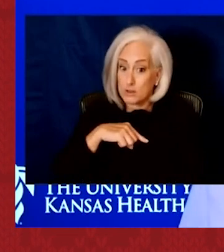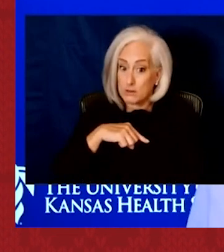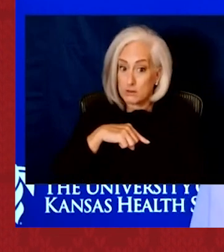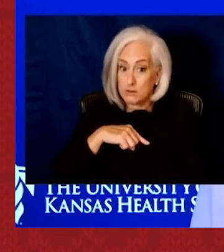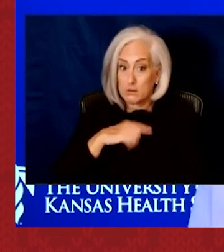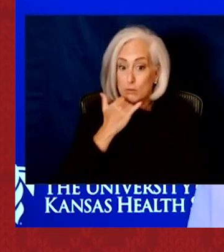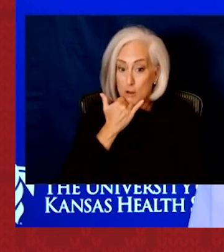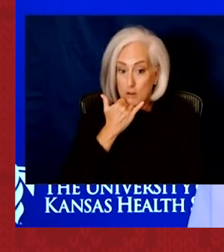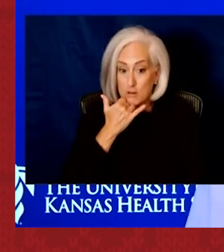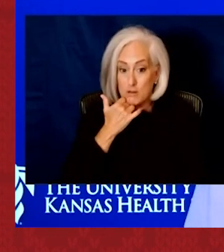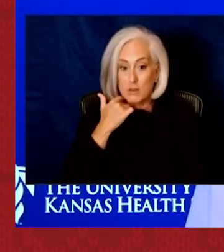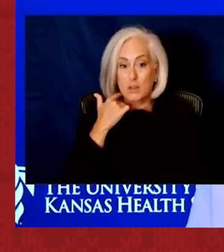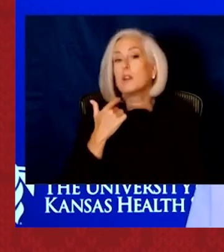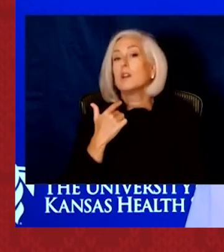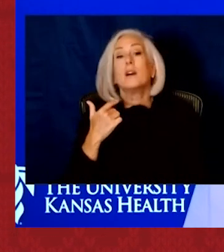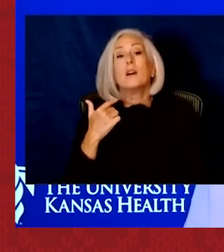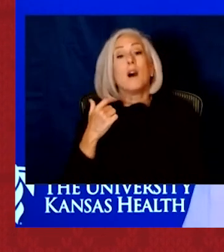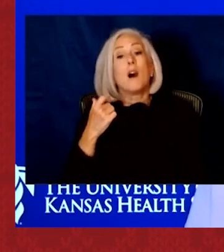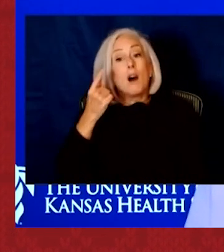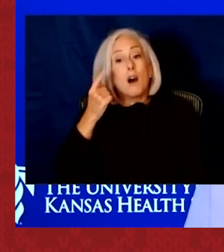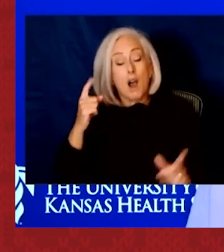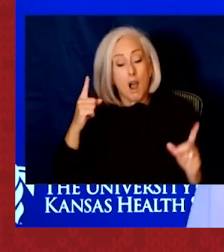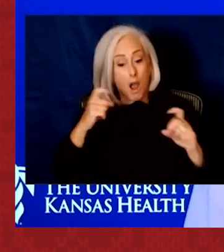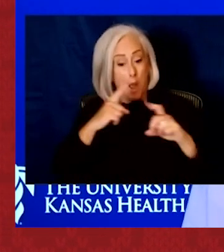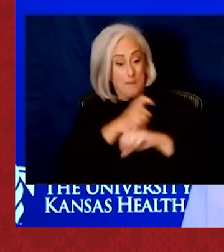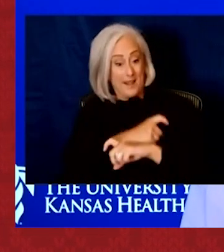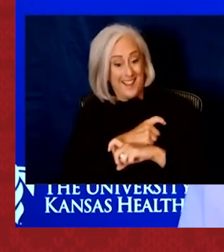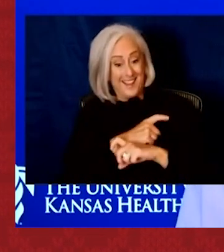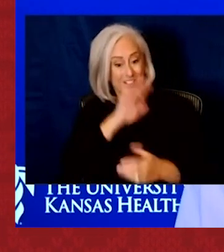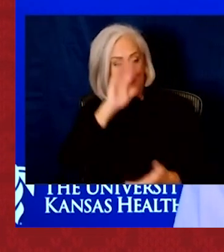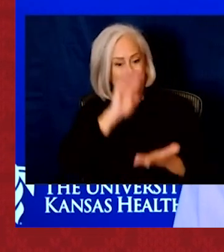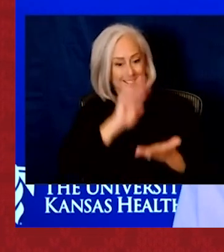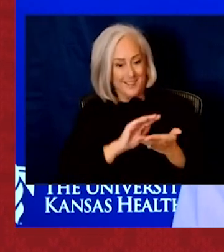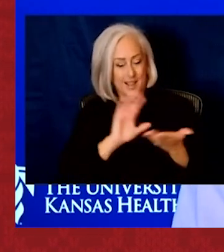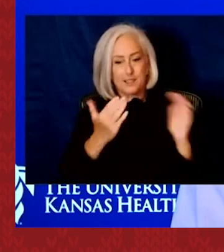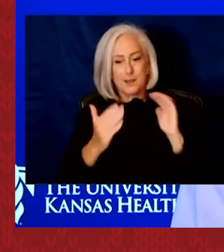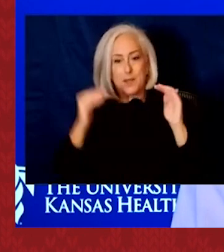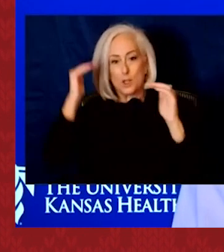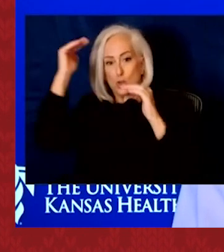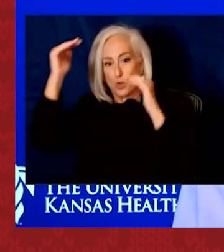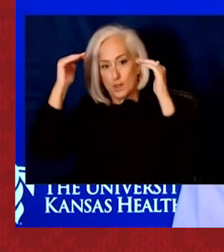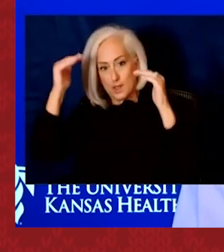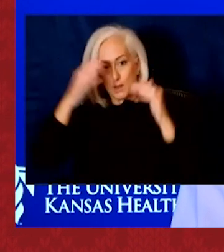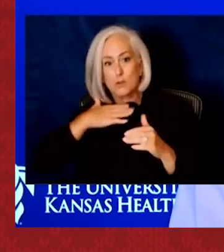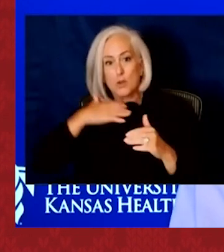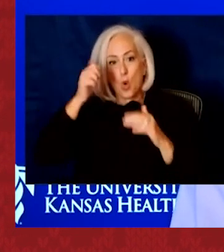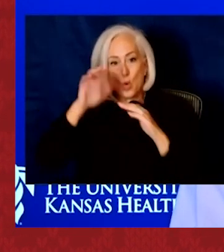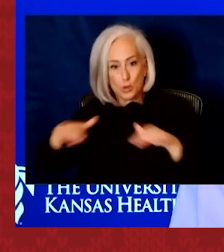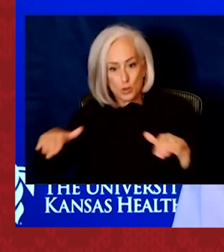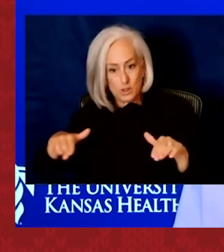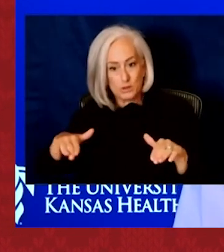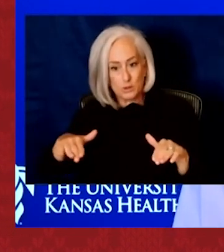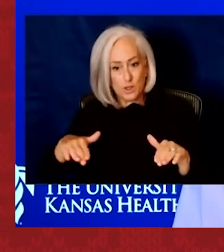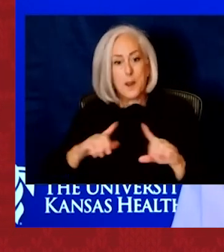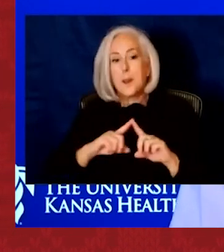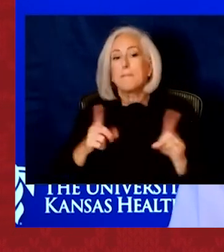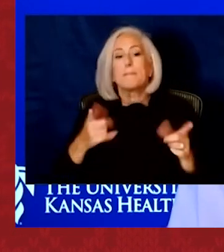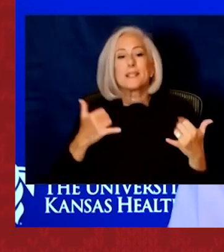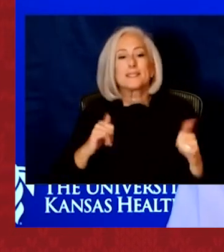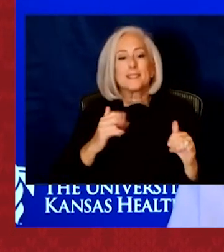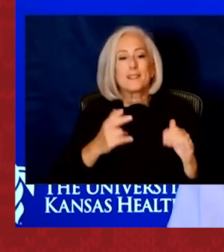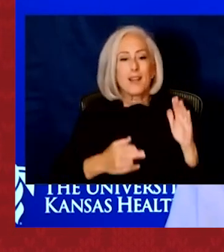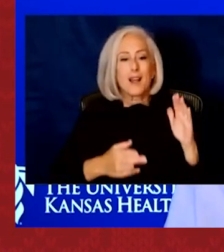is certainly less than older children and adolescents and adults, but they still are affected. Things like higher risk of diabetes,